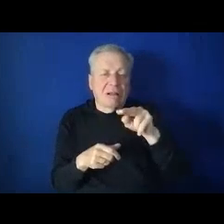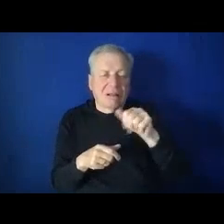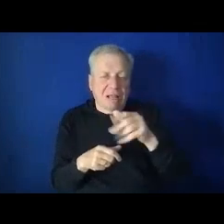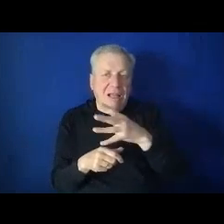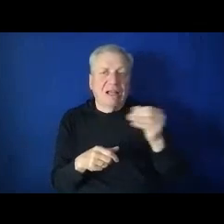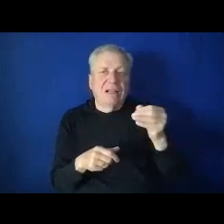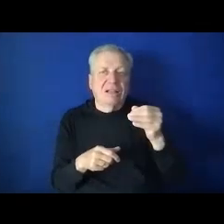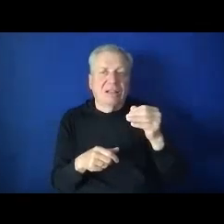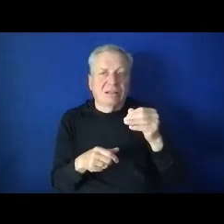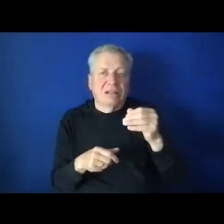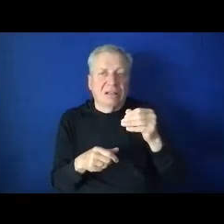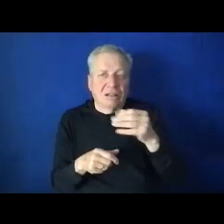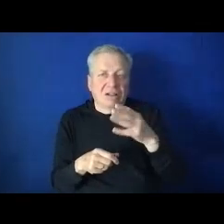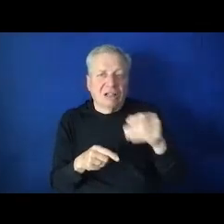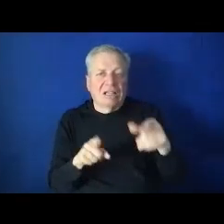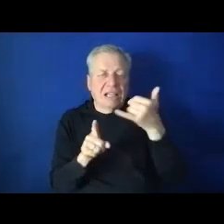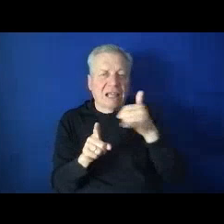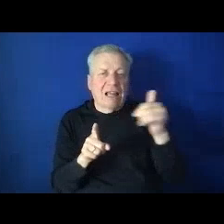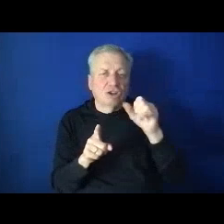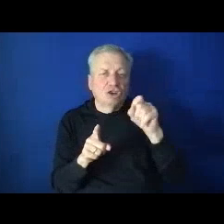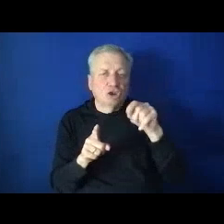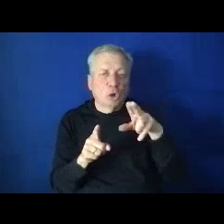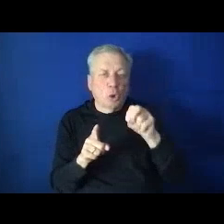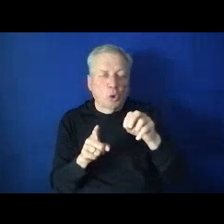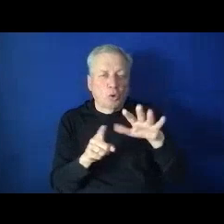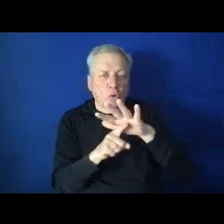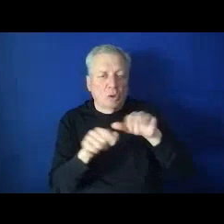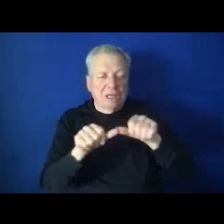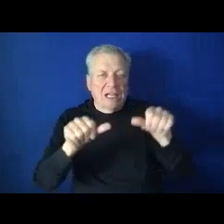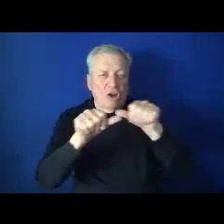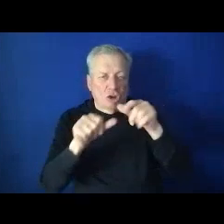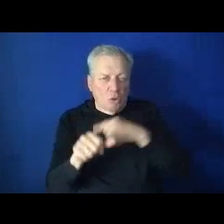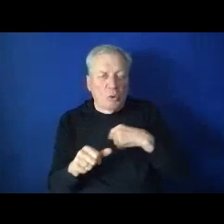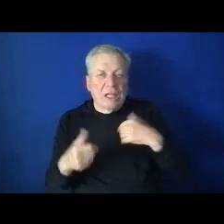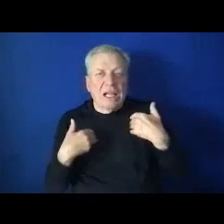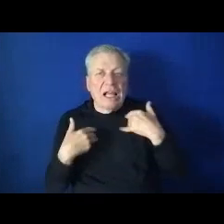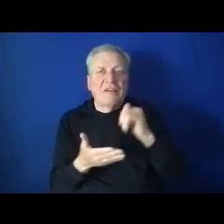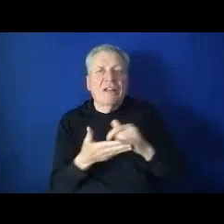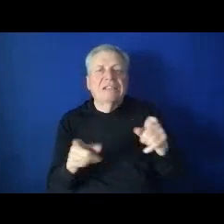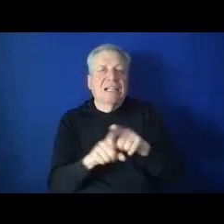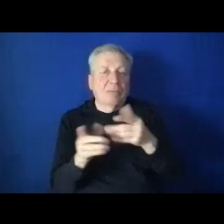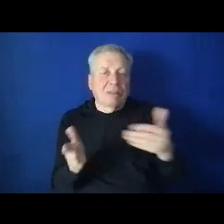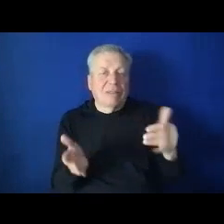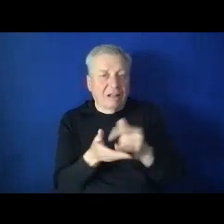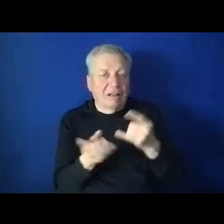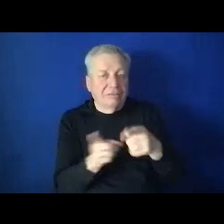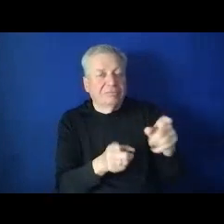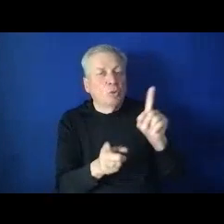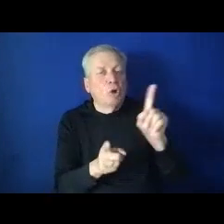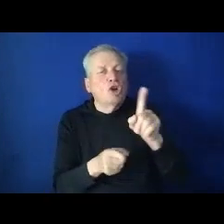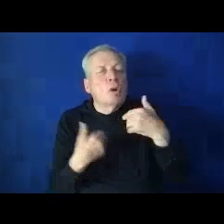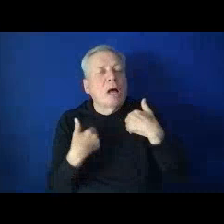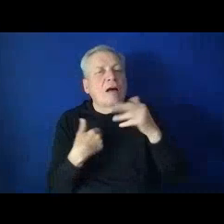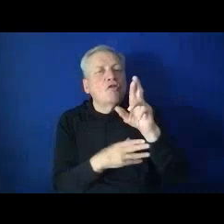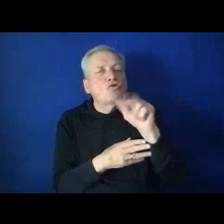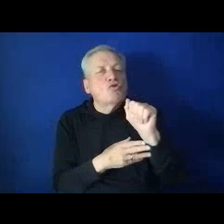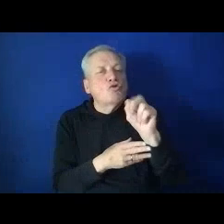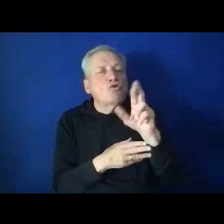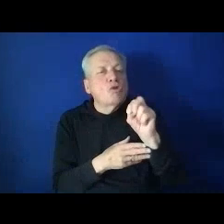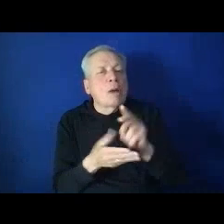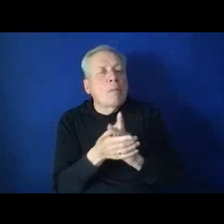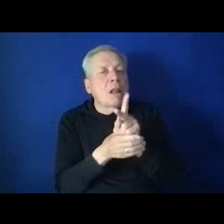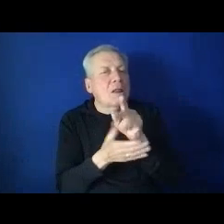for part of Yellowstone. And so as a result, we have that same thing going on where there are rare plants that are